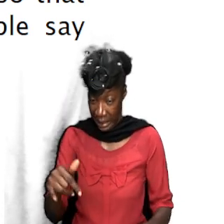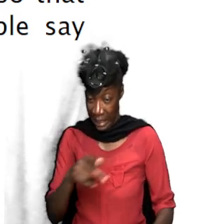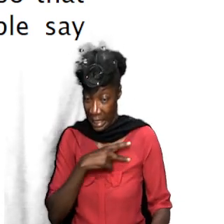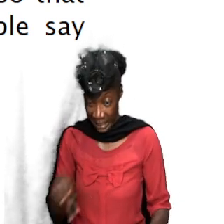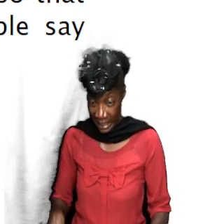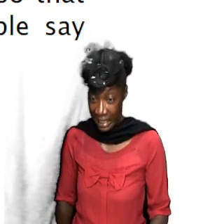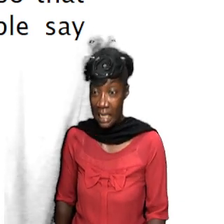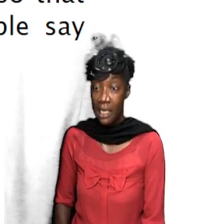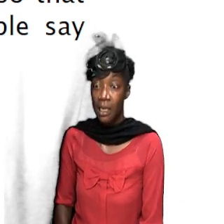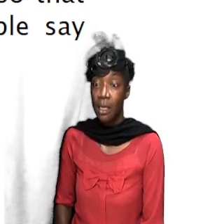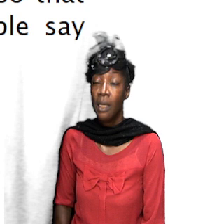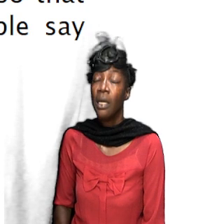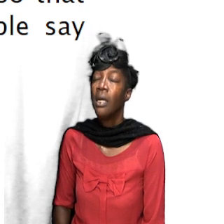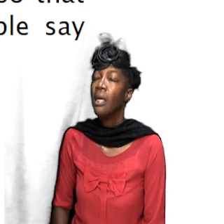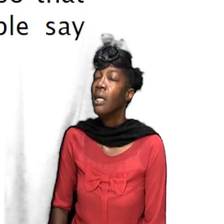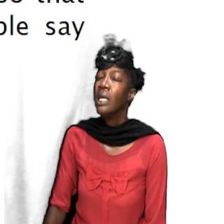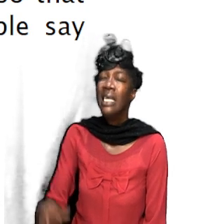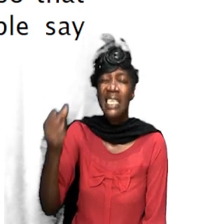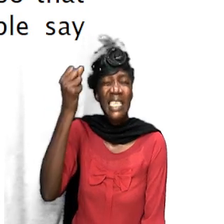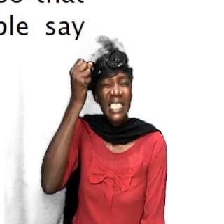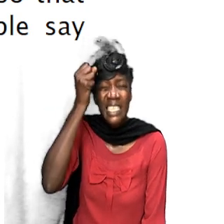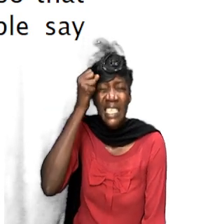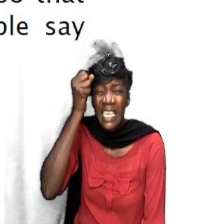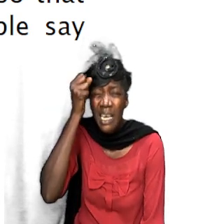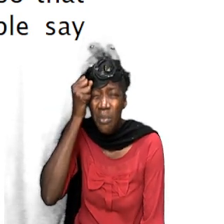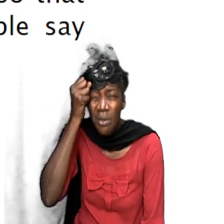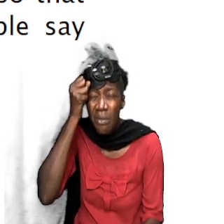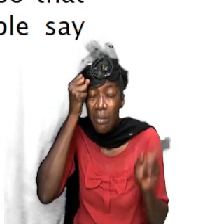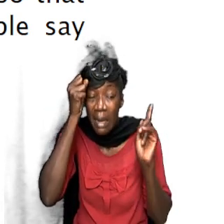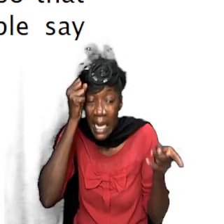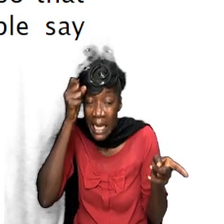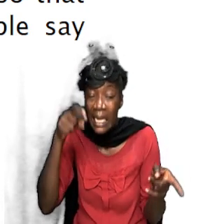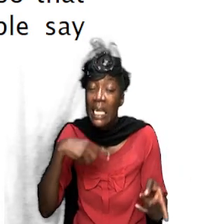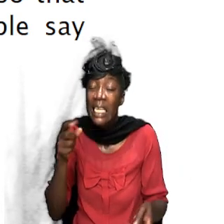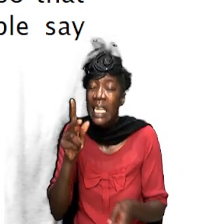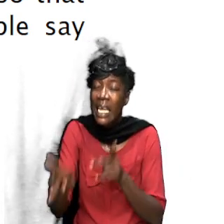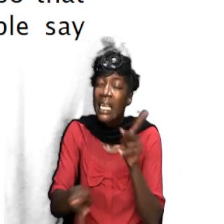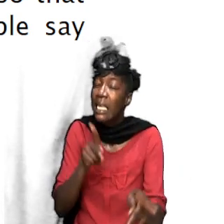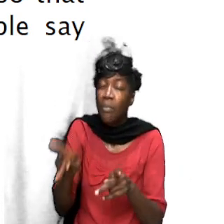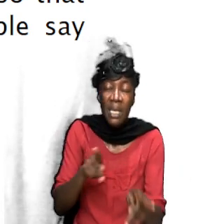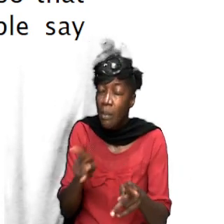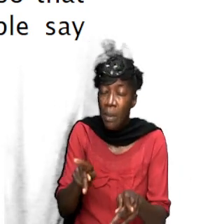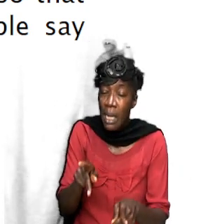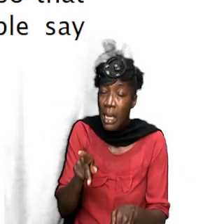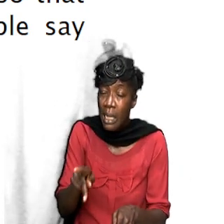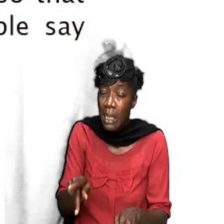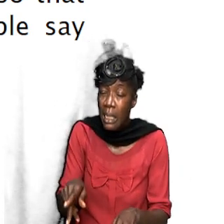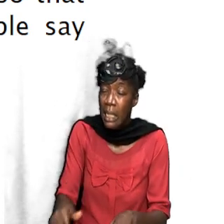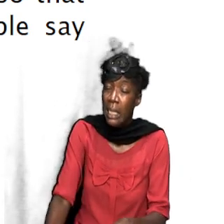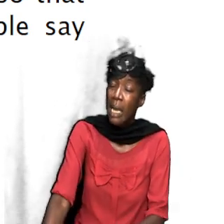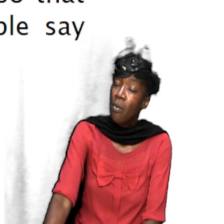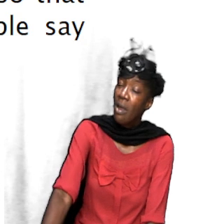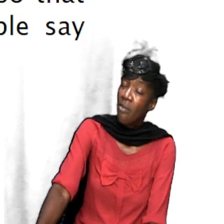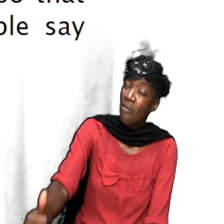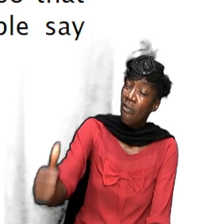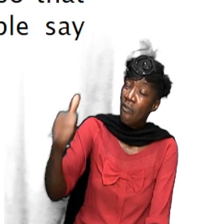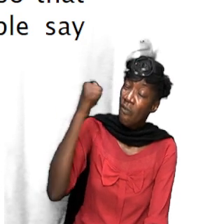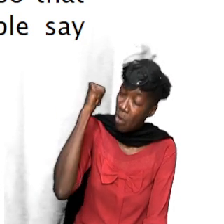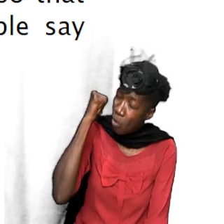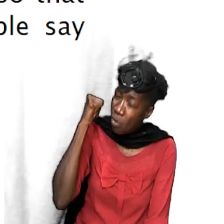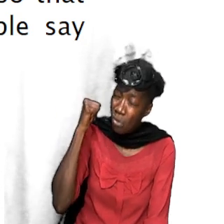But despite Samuel's protest, the people refused and requested a